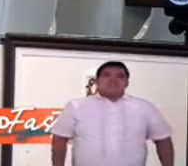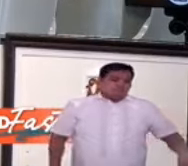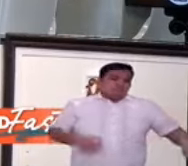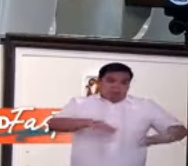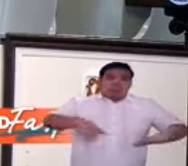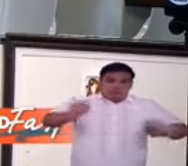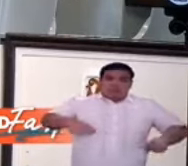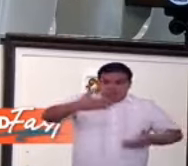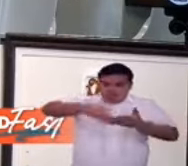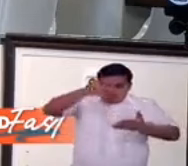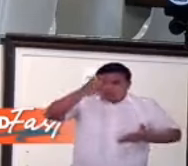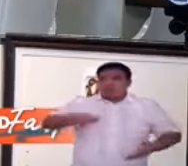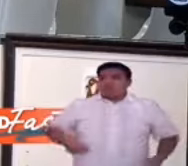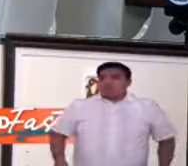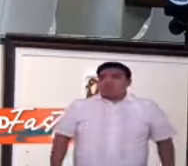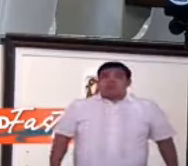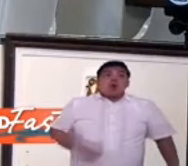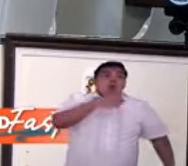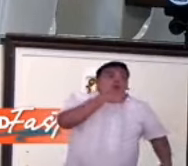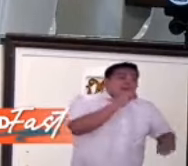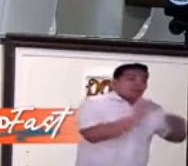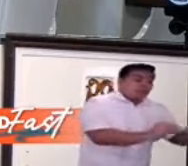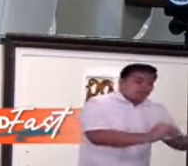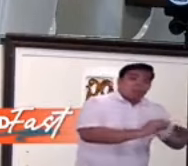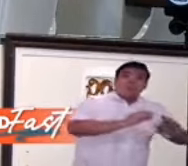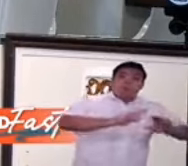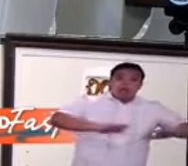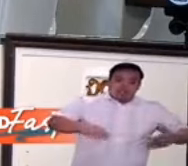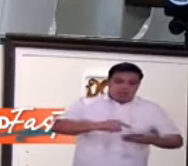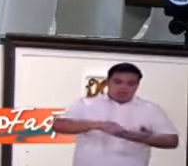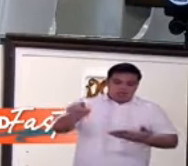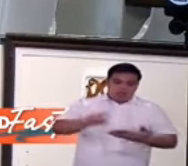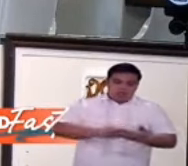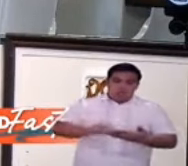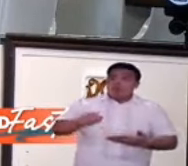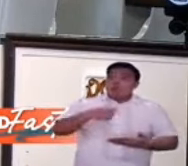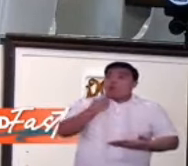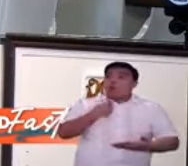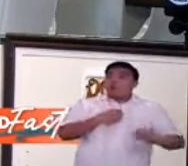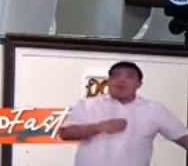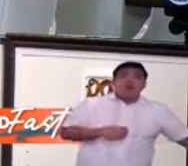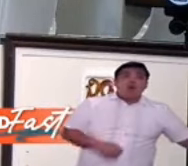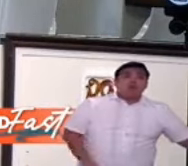that. Give it a few months and they will learn what it really is. Violence.